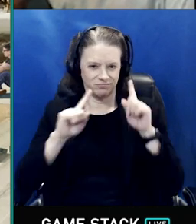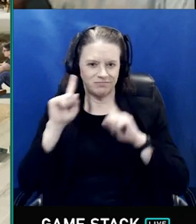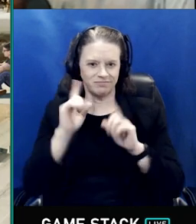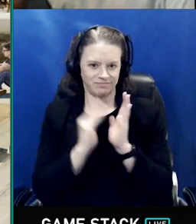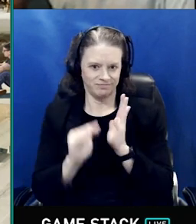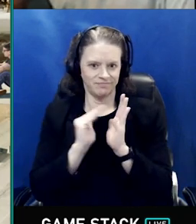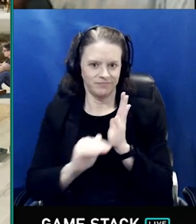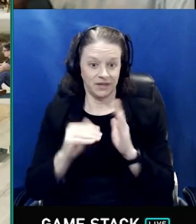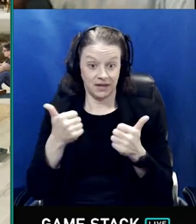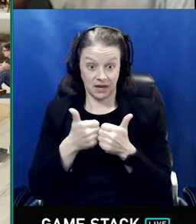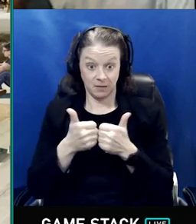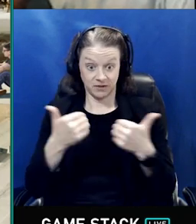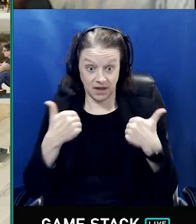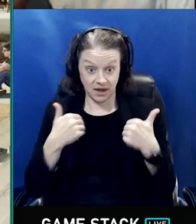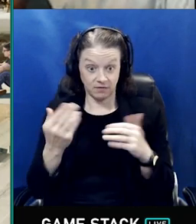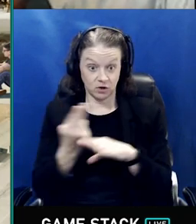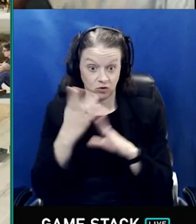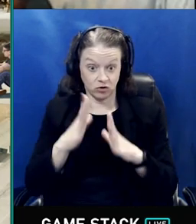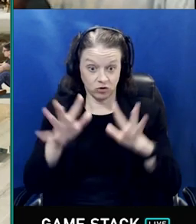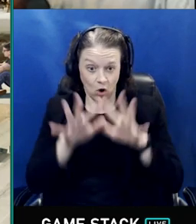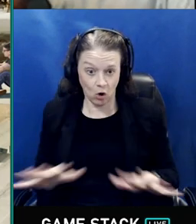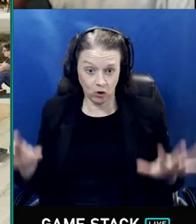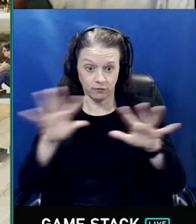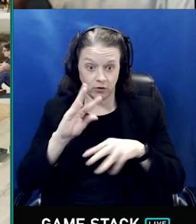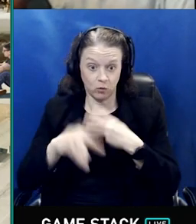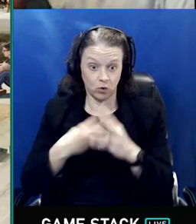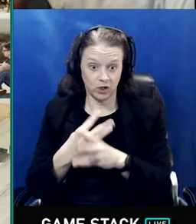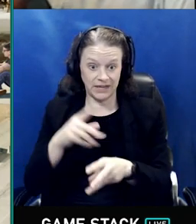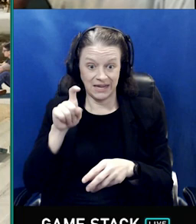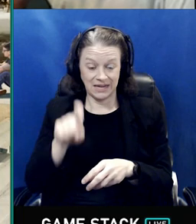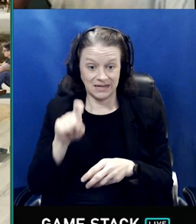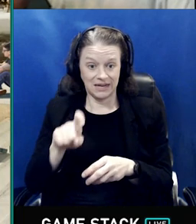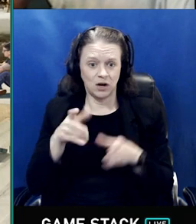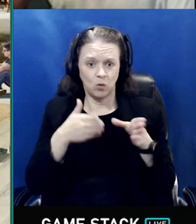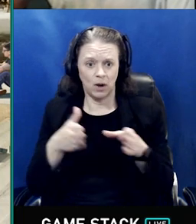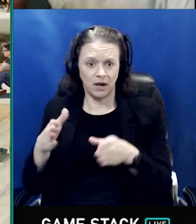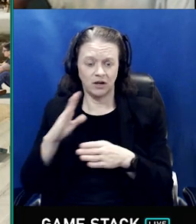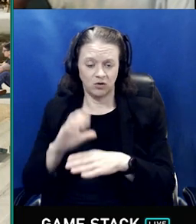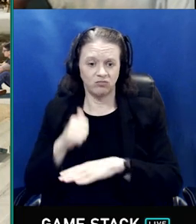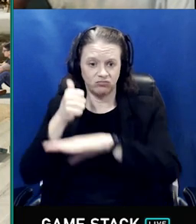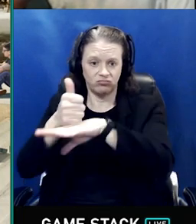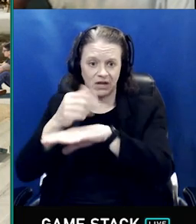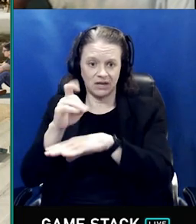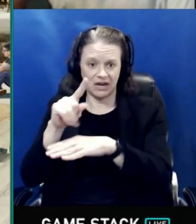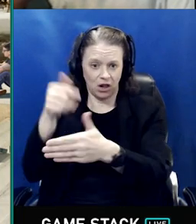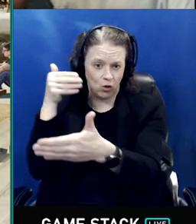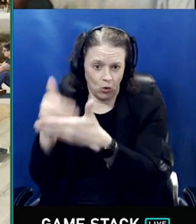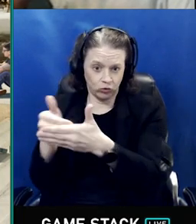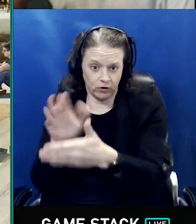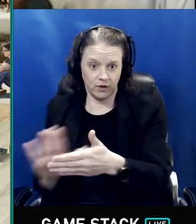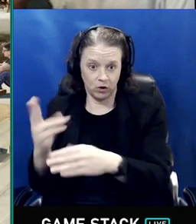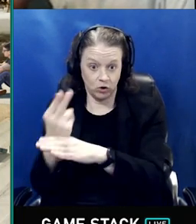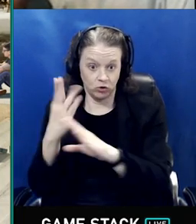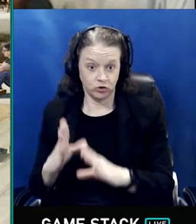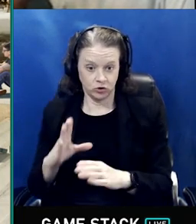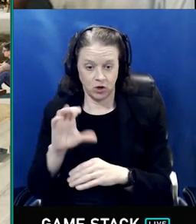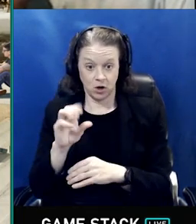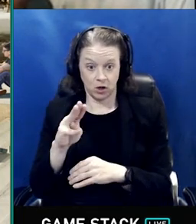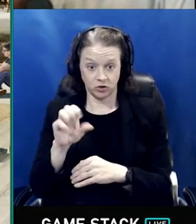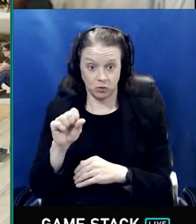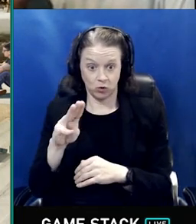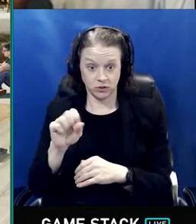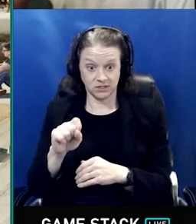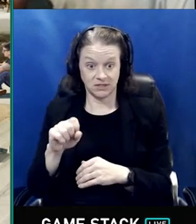users all over the world need a way to get their data close to their users. And with Cosmos DB's ability to have multiple regions accept